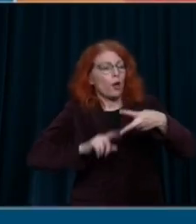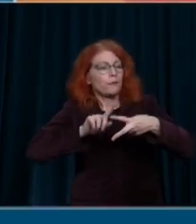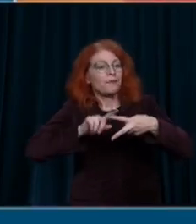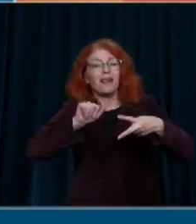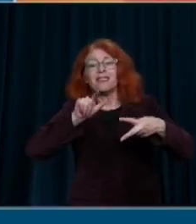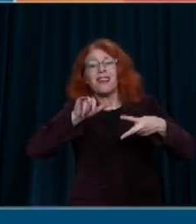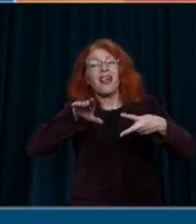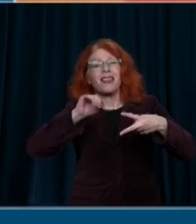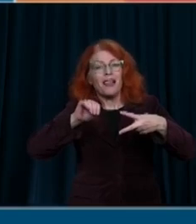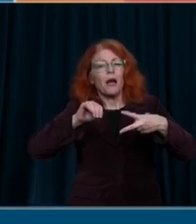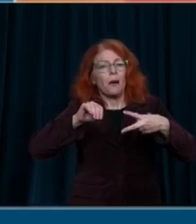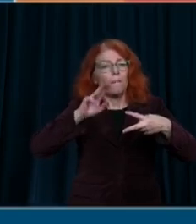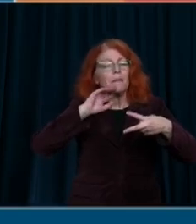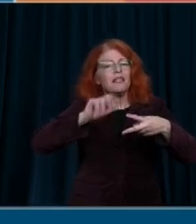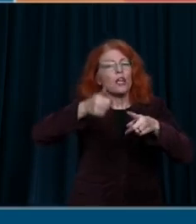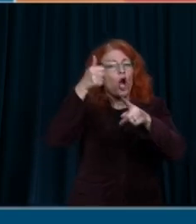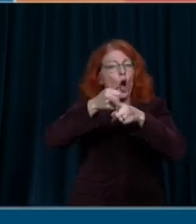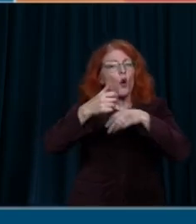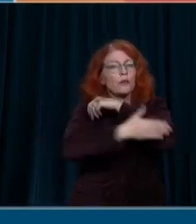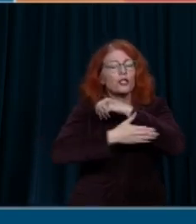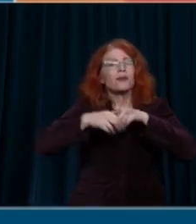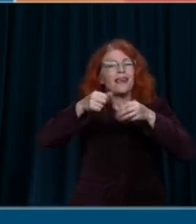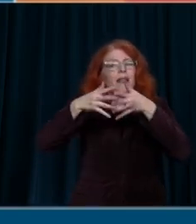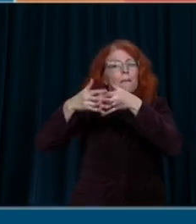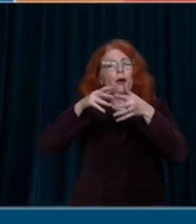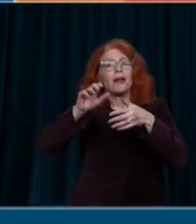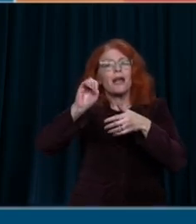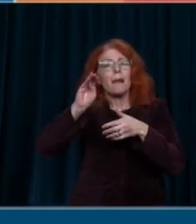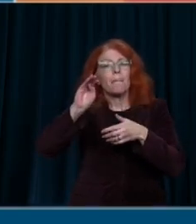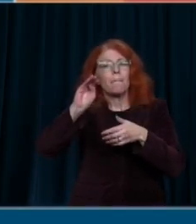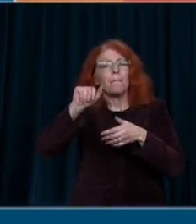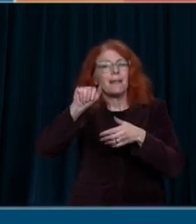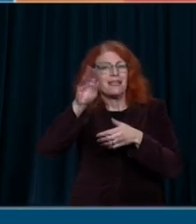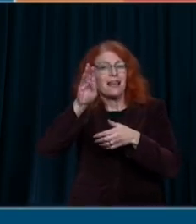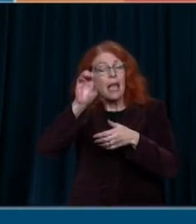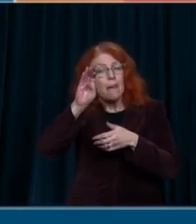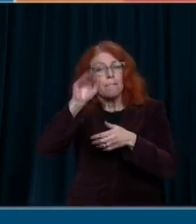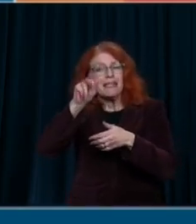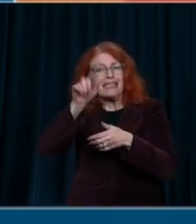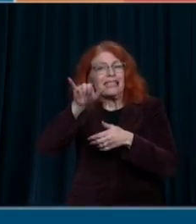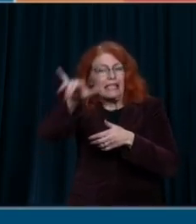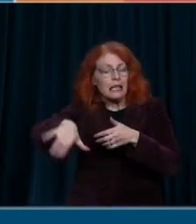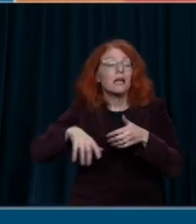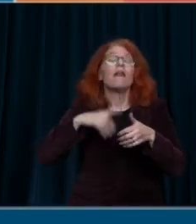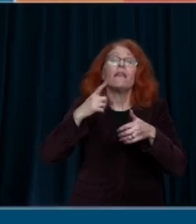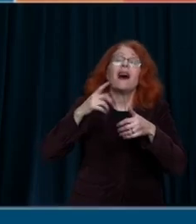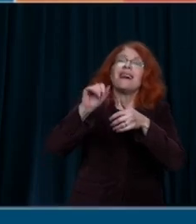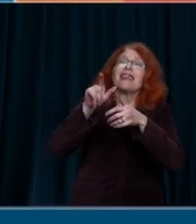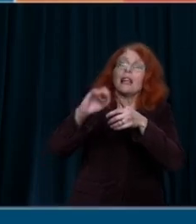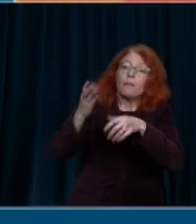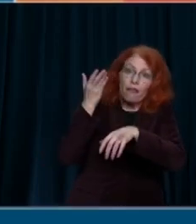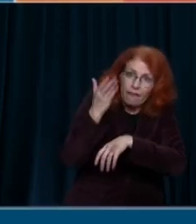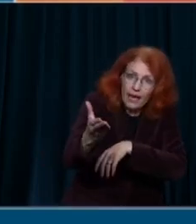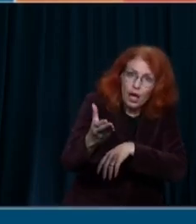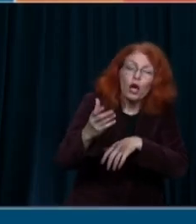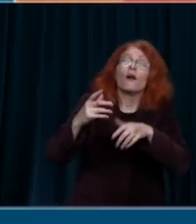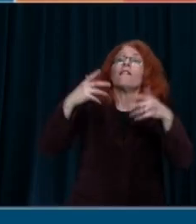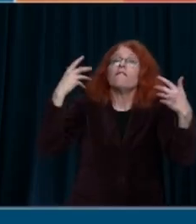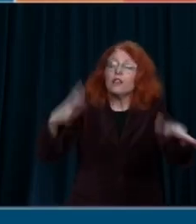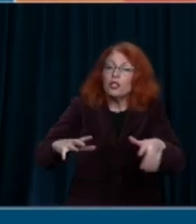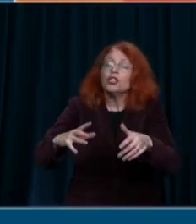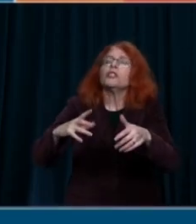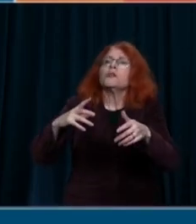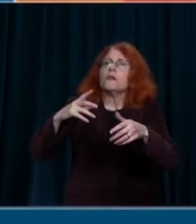asylum needs to be done in their home country at the American Embassy, United States Embassy. That's where the asylum should be given, granted there. Once granted, put it on a plane and fly them